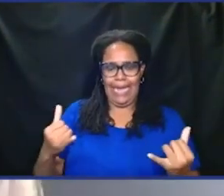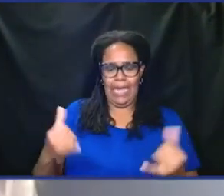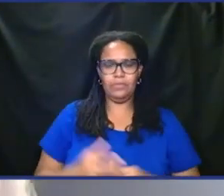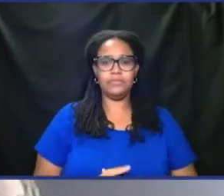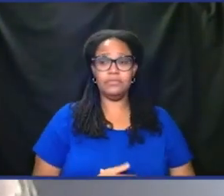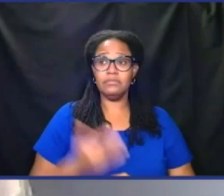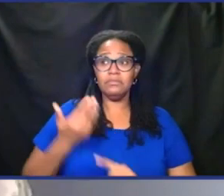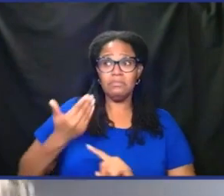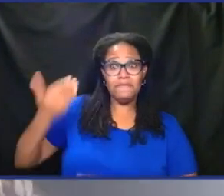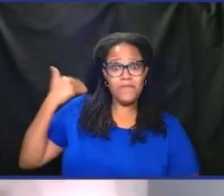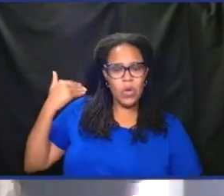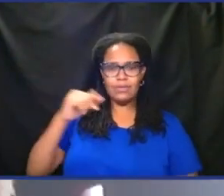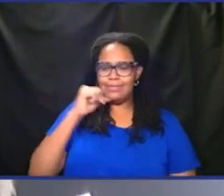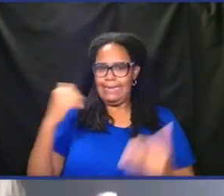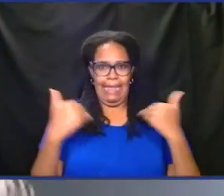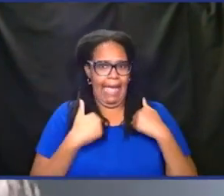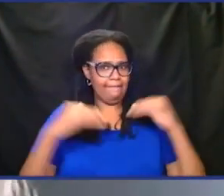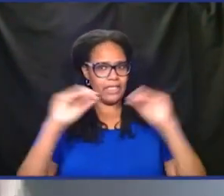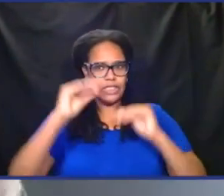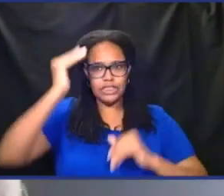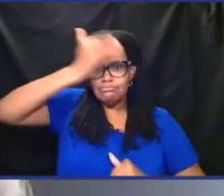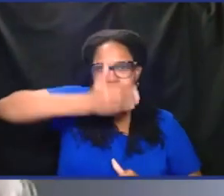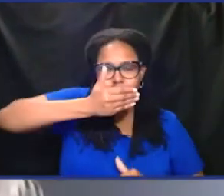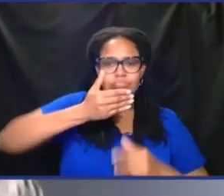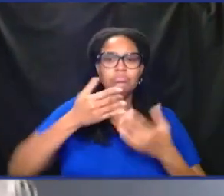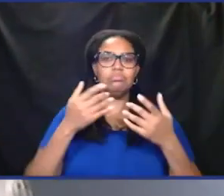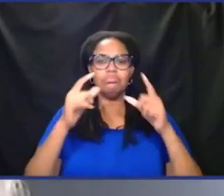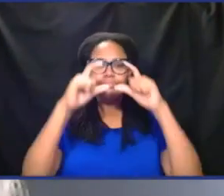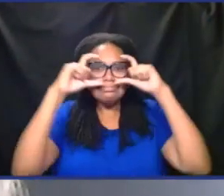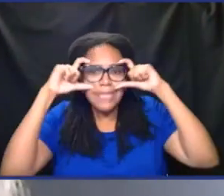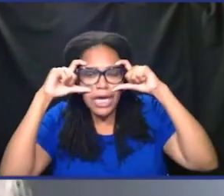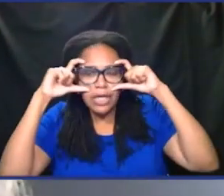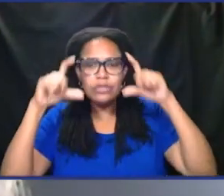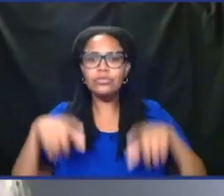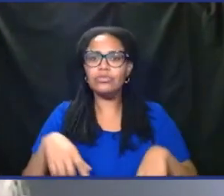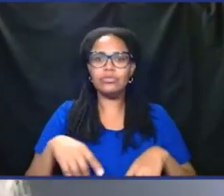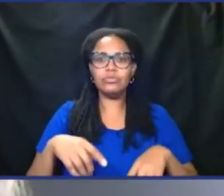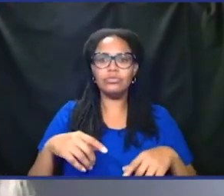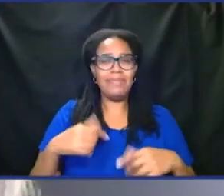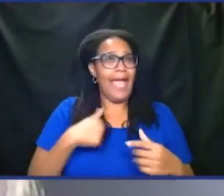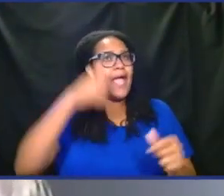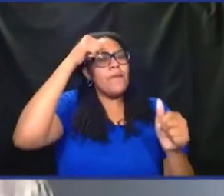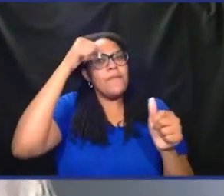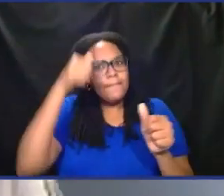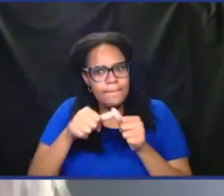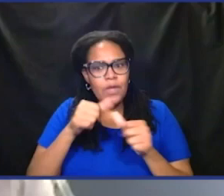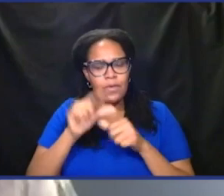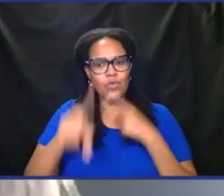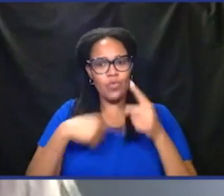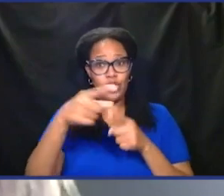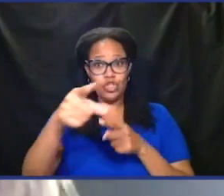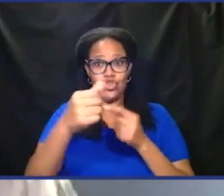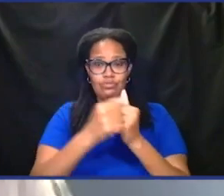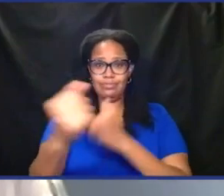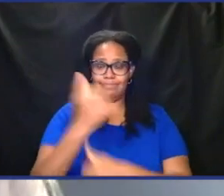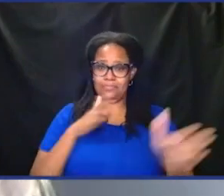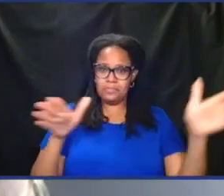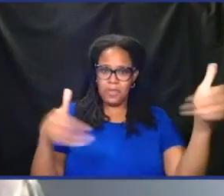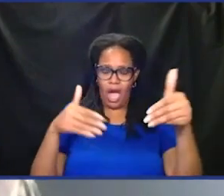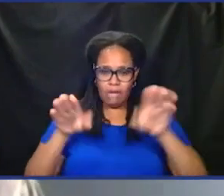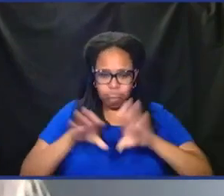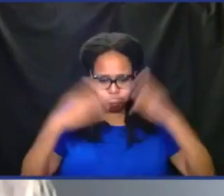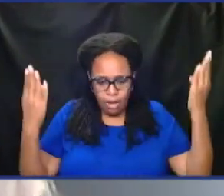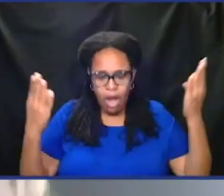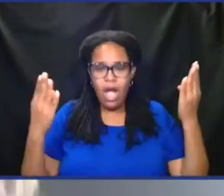have any shields, we didn't have any goggles, I remember when your shipment came in, I